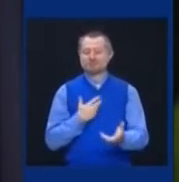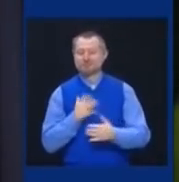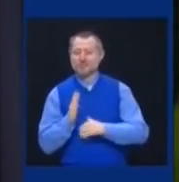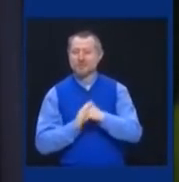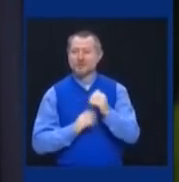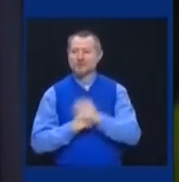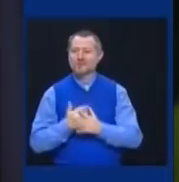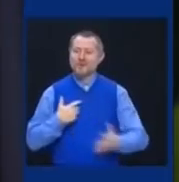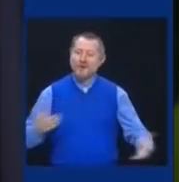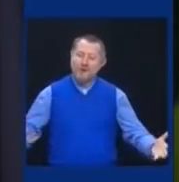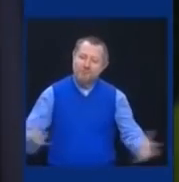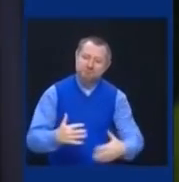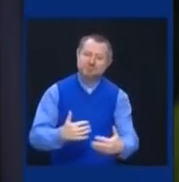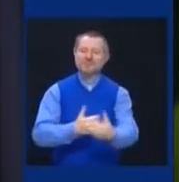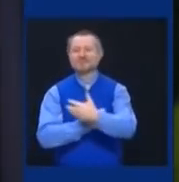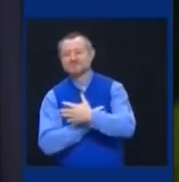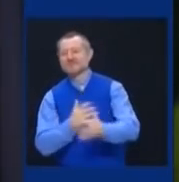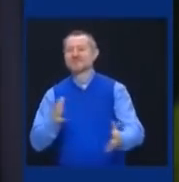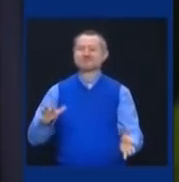to them. The dad's fault.